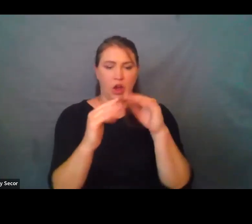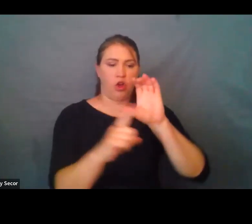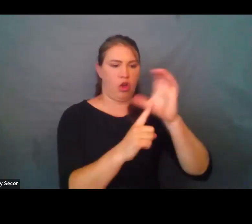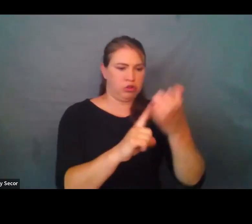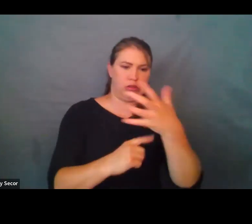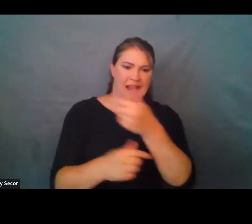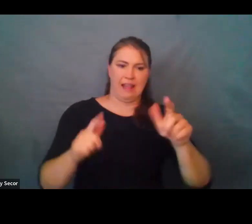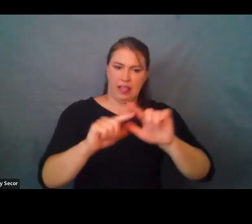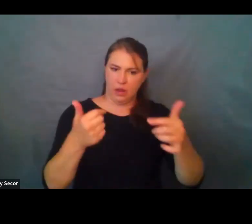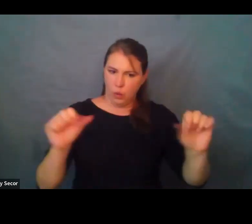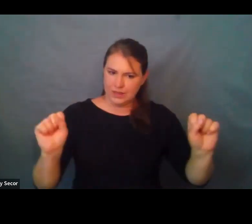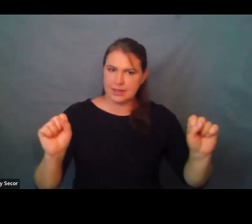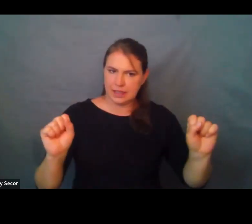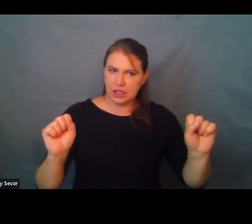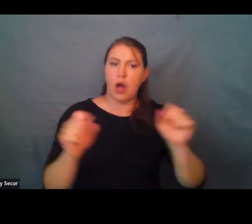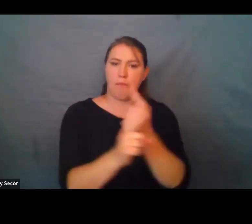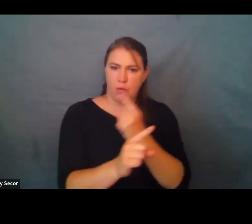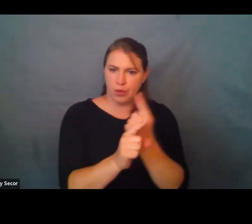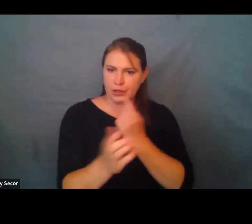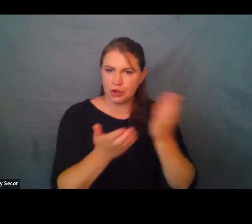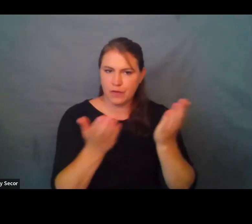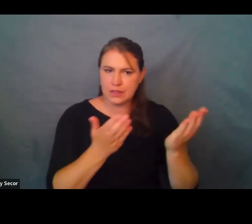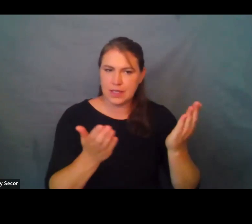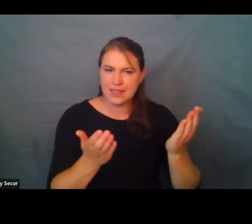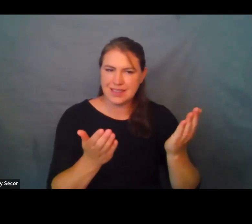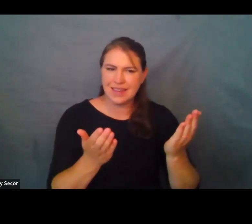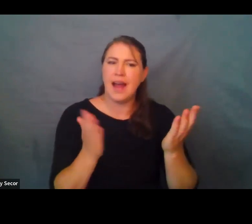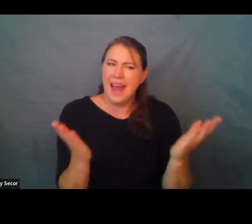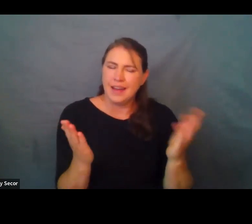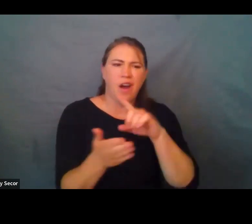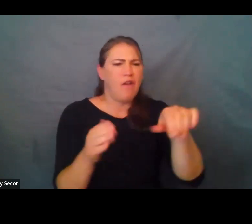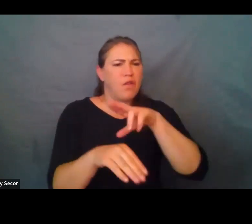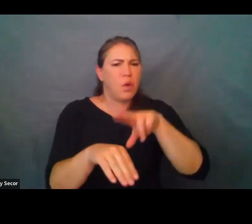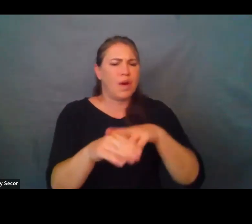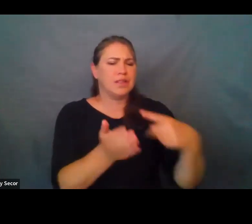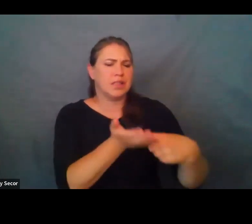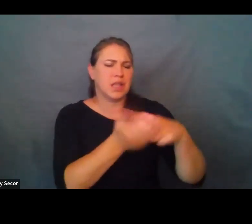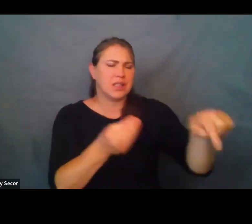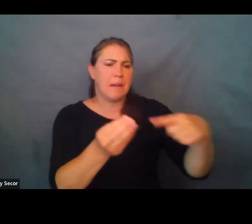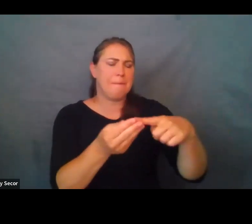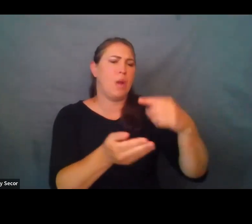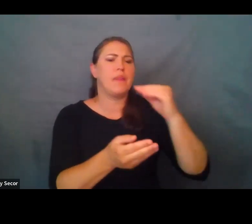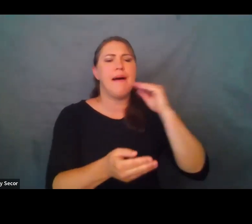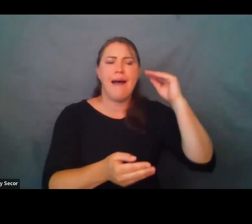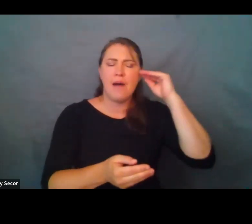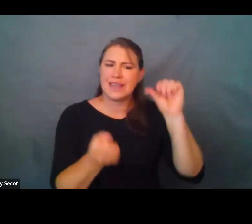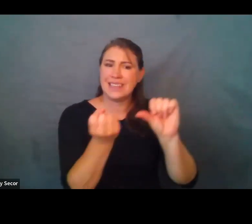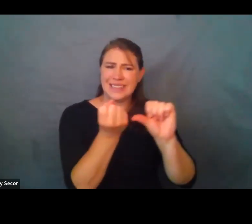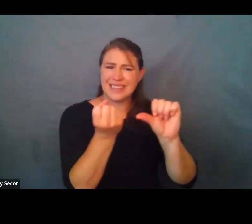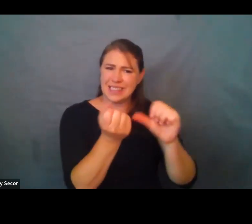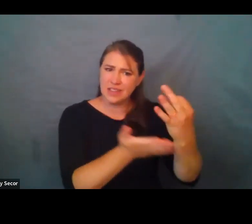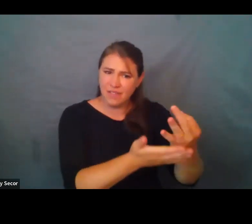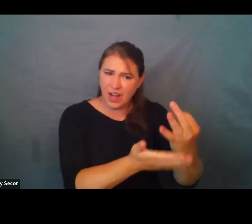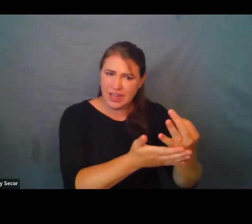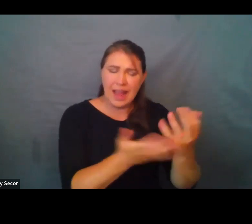professional development as counseling professionals, and of course the discussion about the housing assistance funds and resources and guidance that